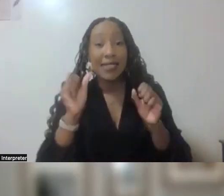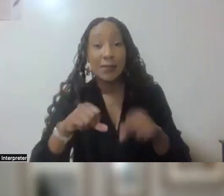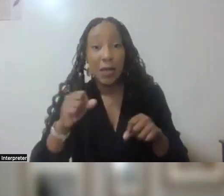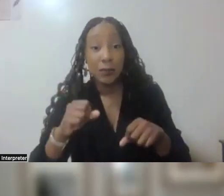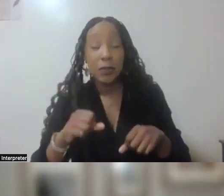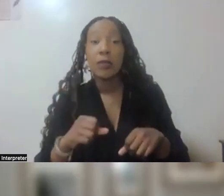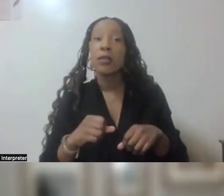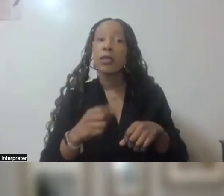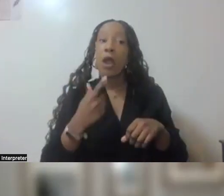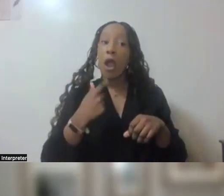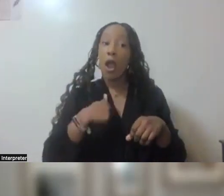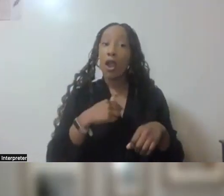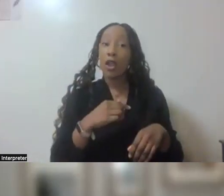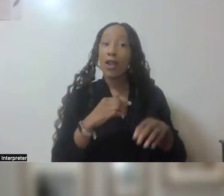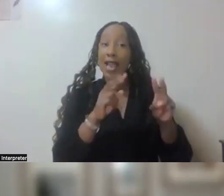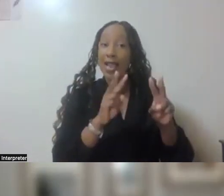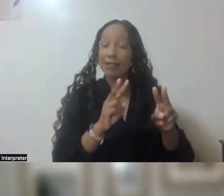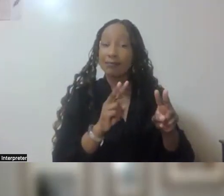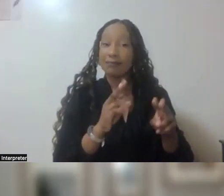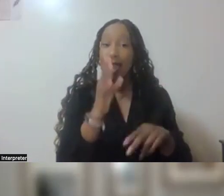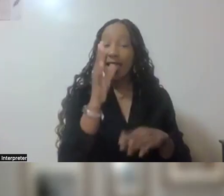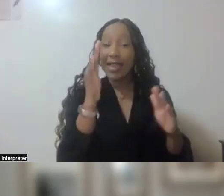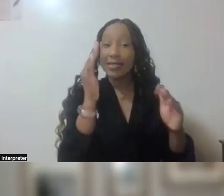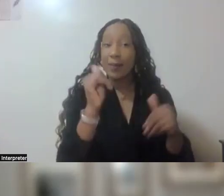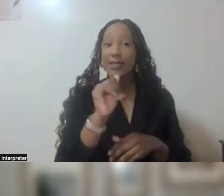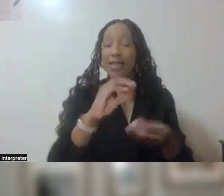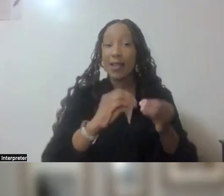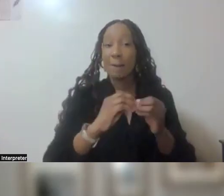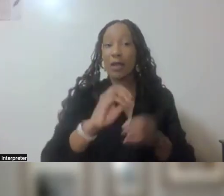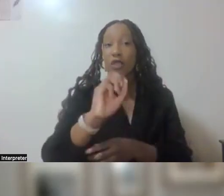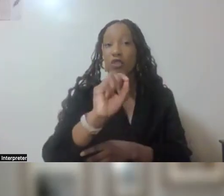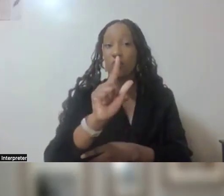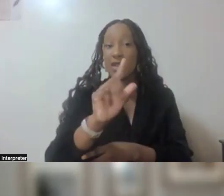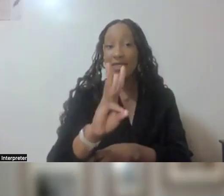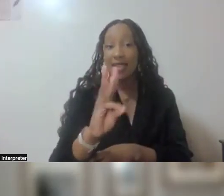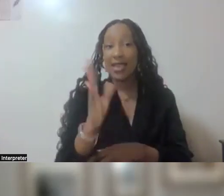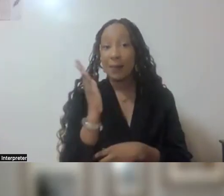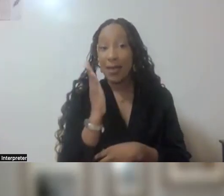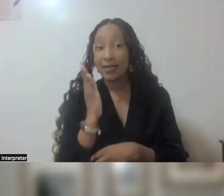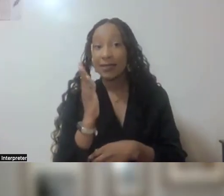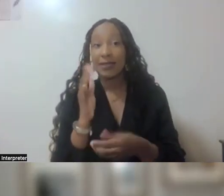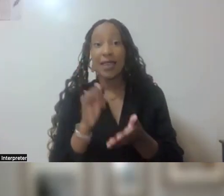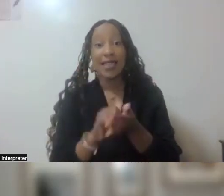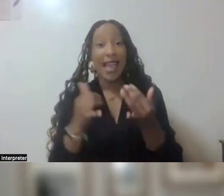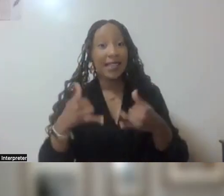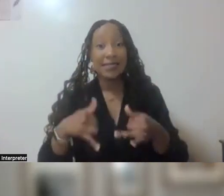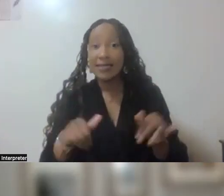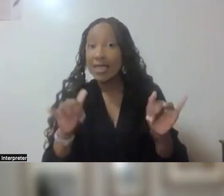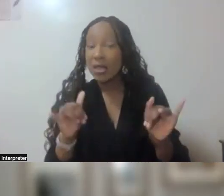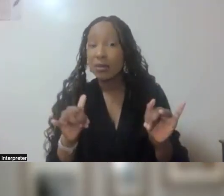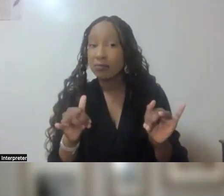the anticipated number of beds, and they want to confirm that that's still open and available to be impacted. Design is